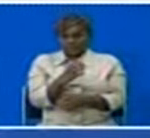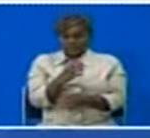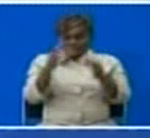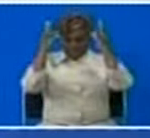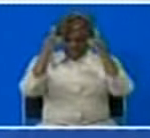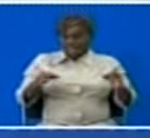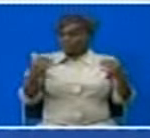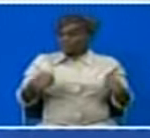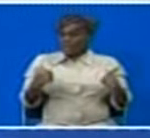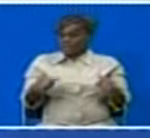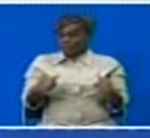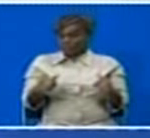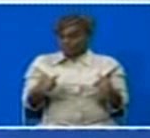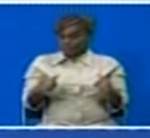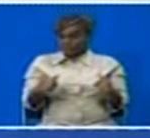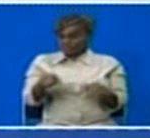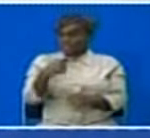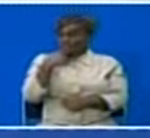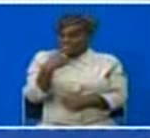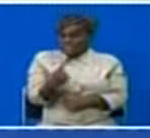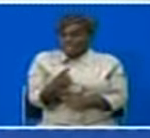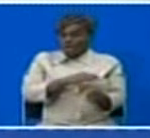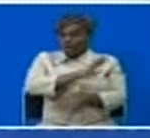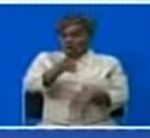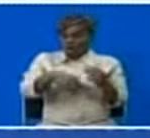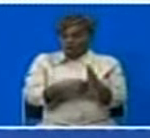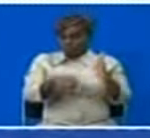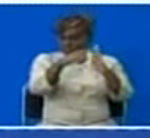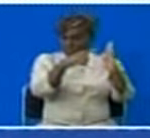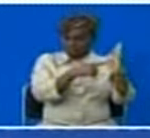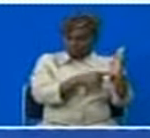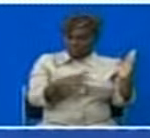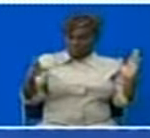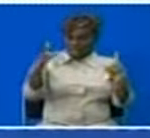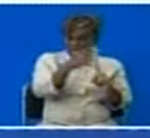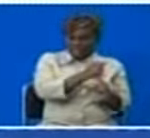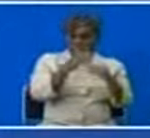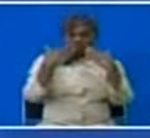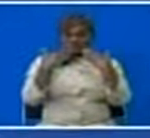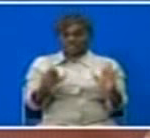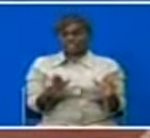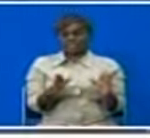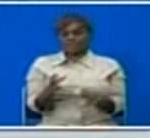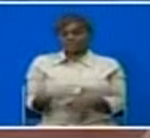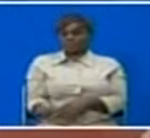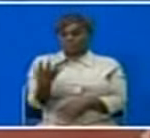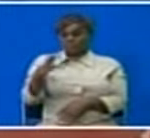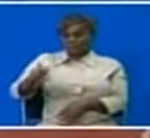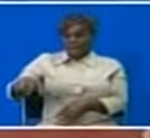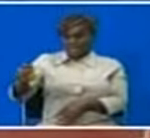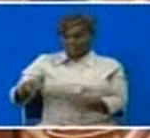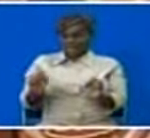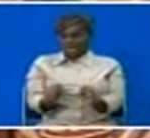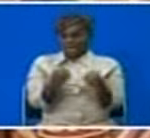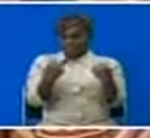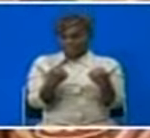company is to start operations, he indicated that all requirements had been met. The push to tap into emerging markets by Brookside comes on